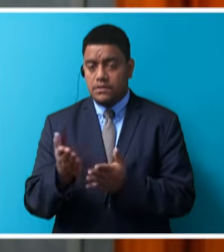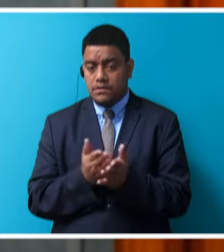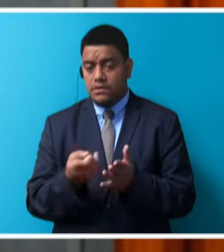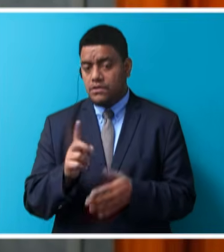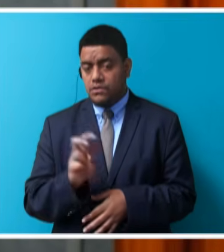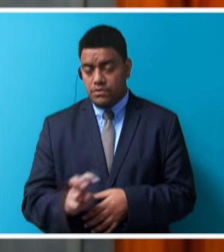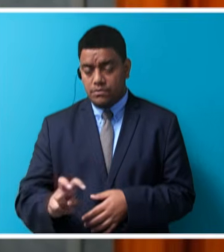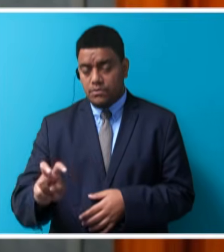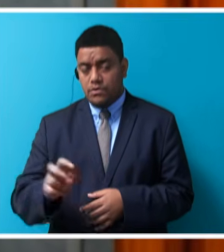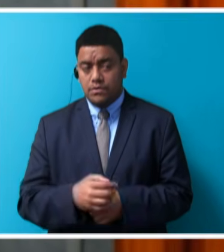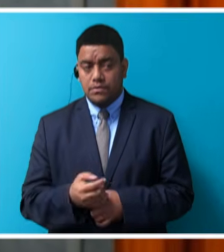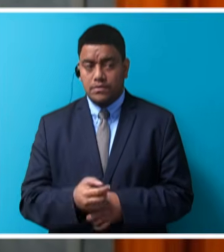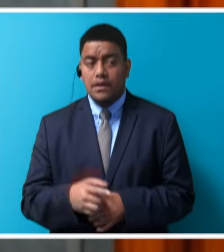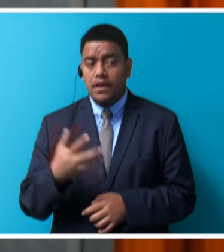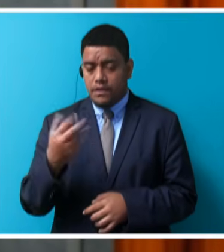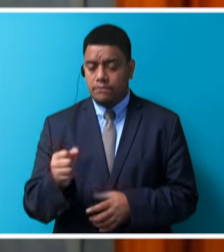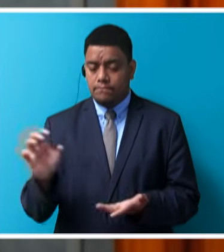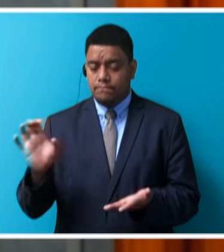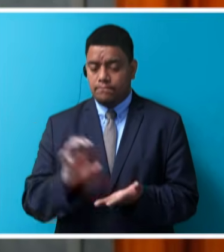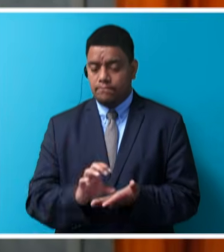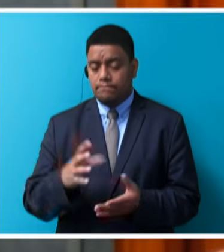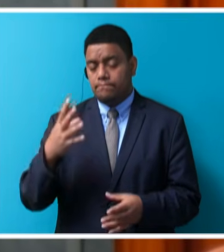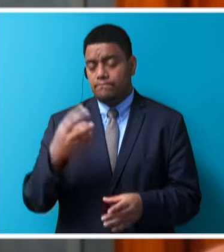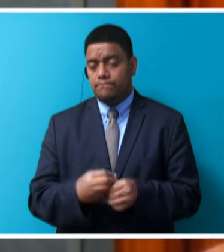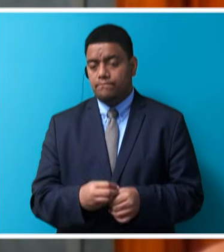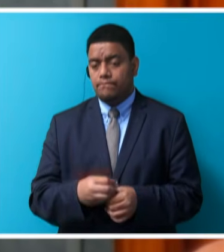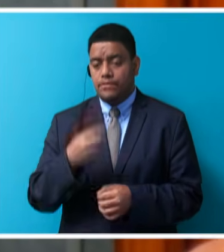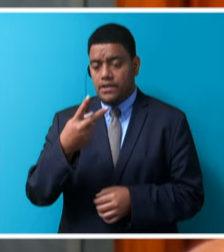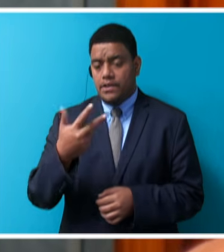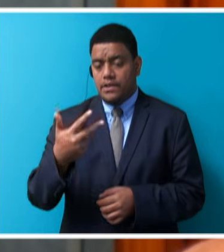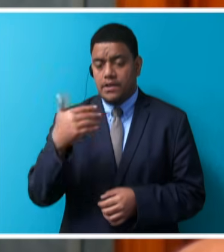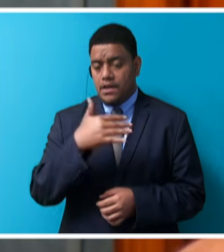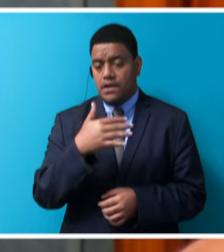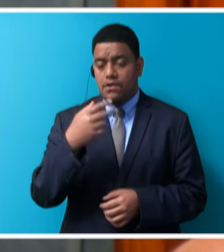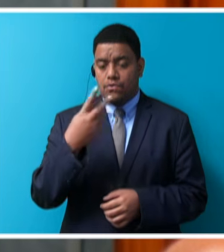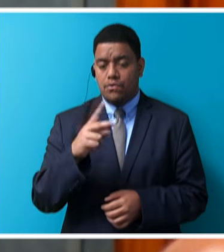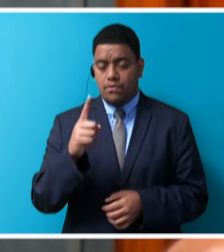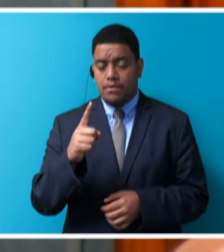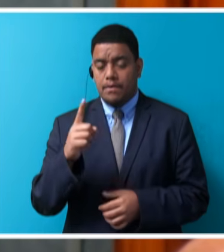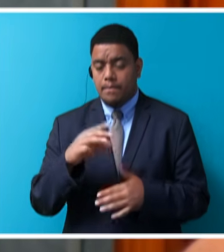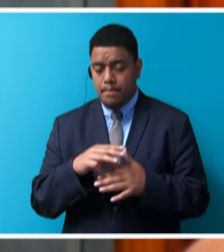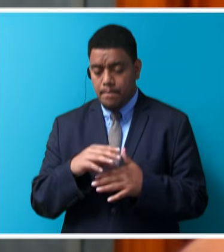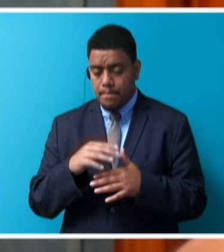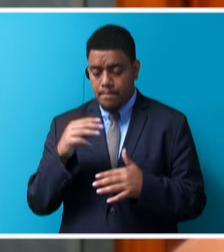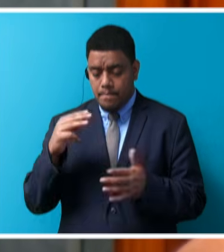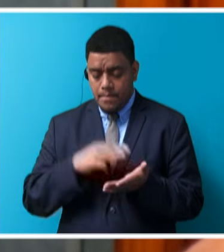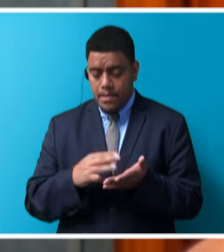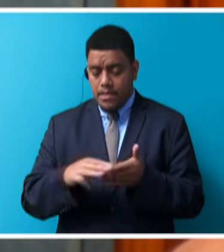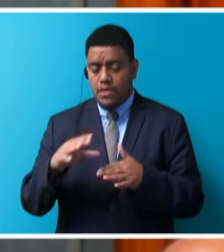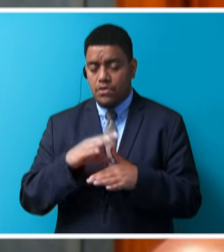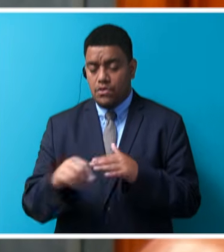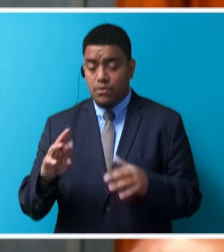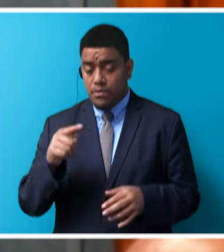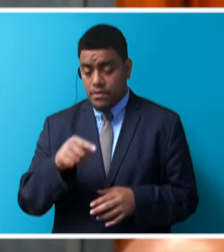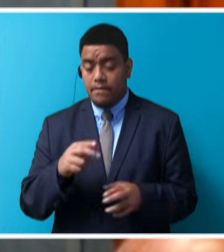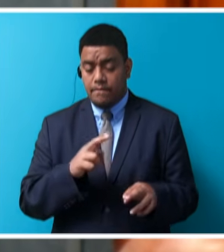Transport has been allocated approximately $821 million. With this allocation, the